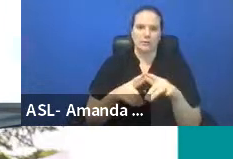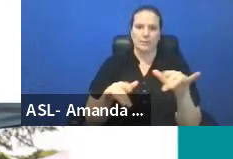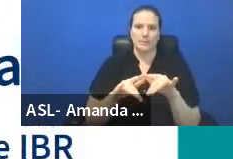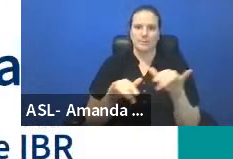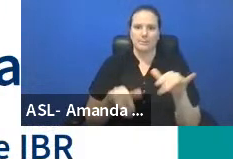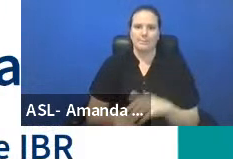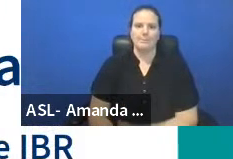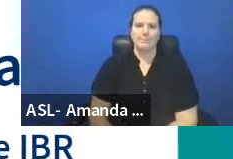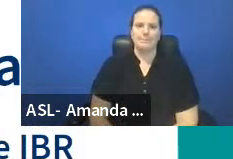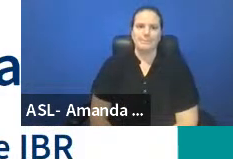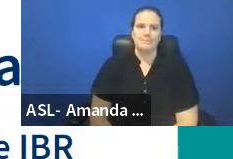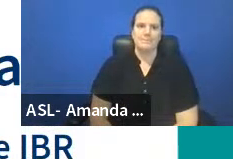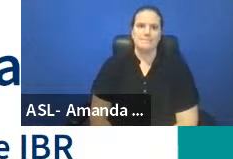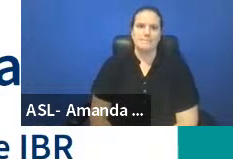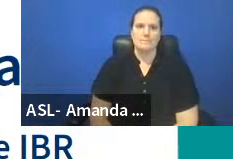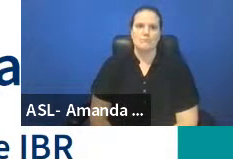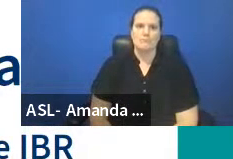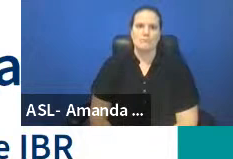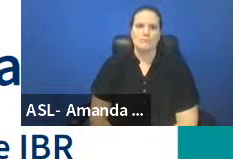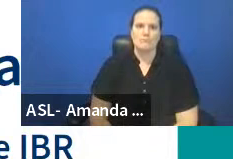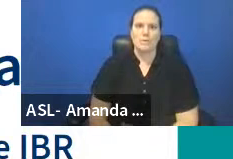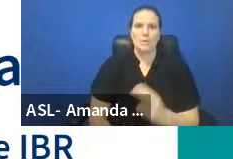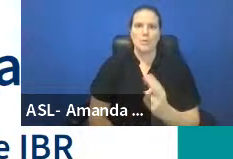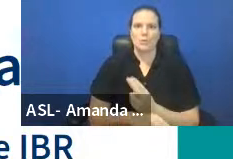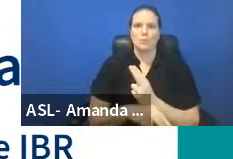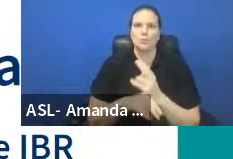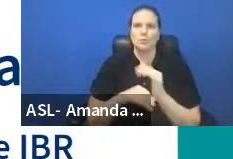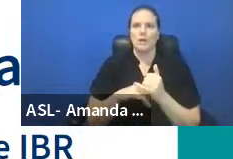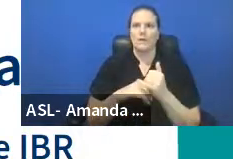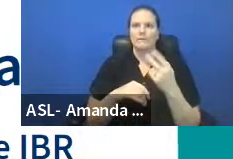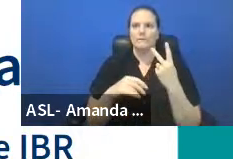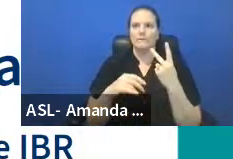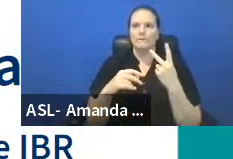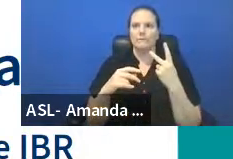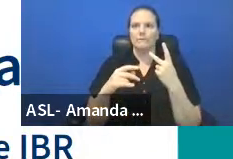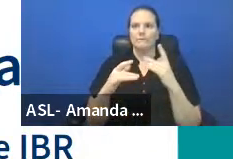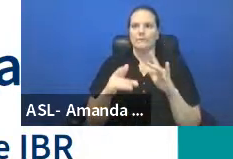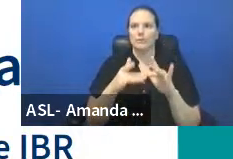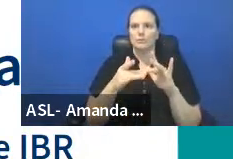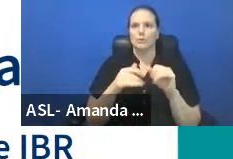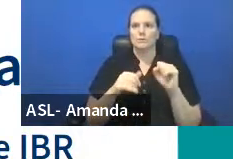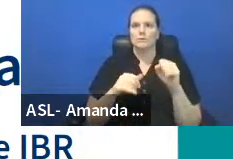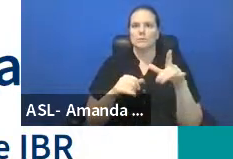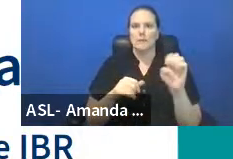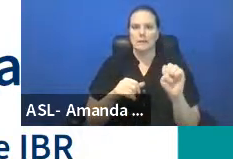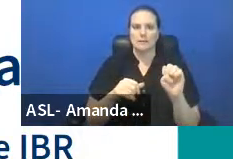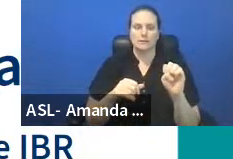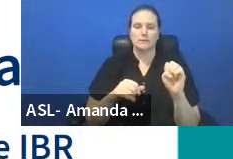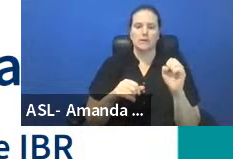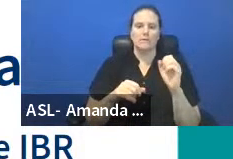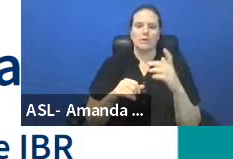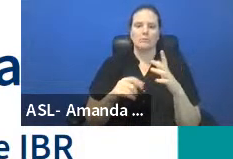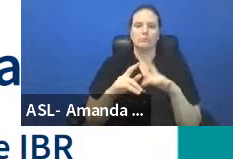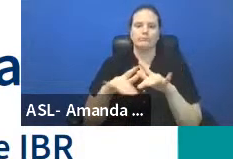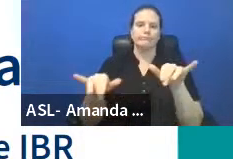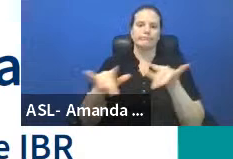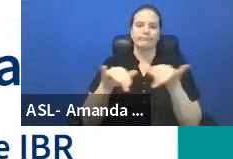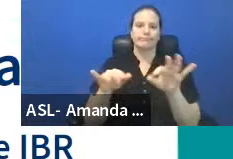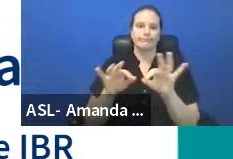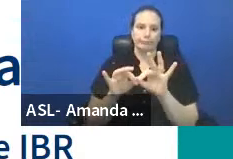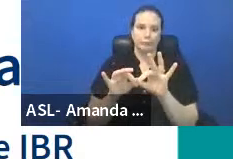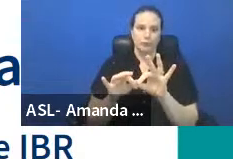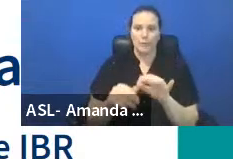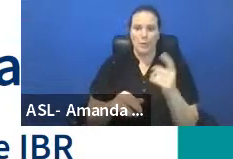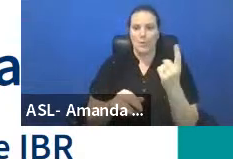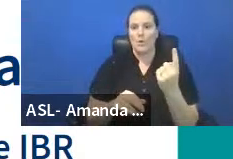simultaneously. We did utilize our virtual space to allow for simultaneous interpreting, because one of